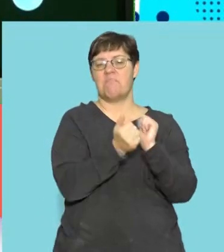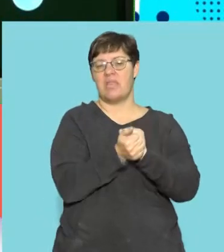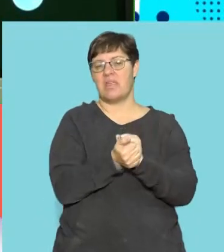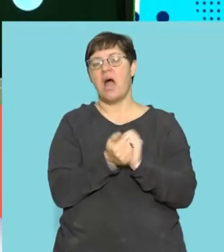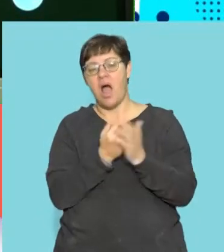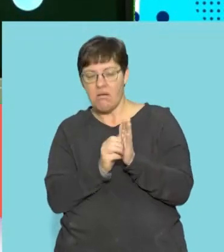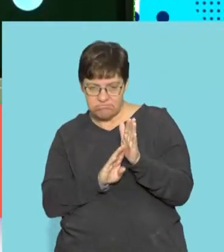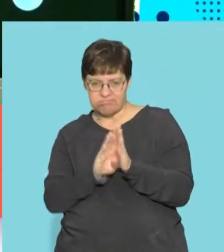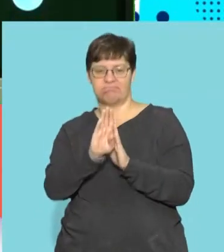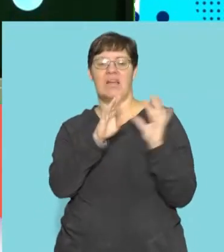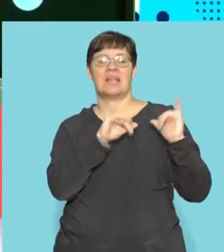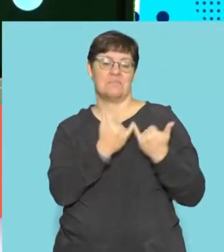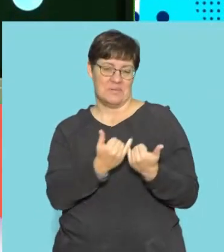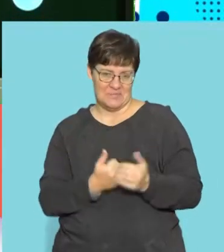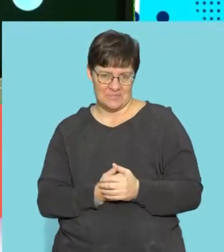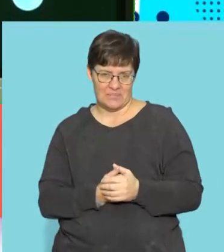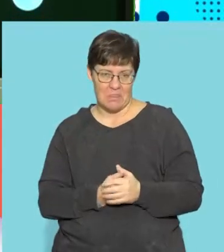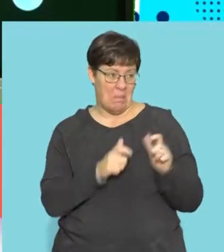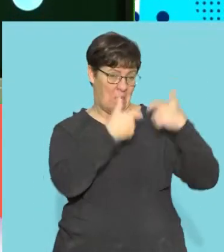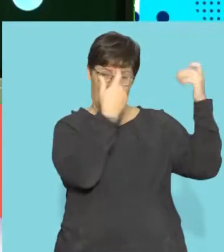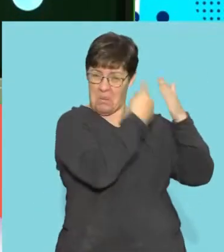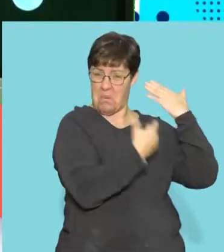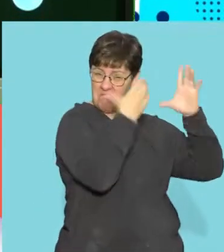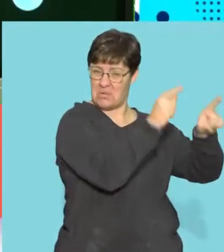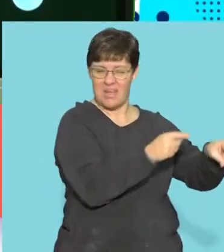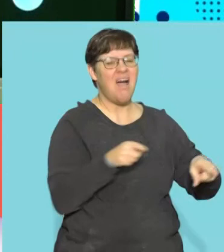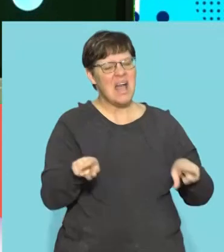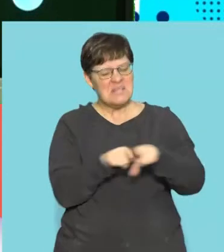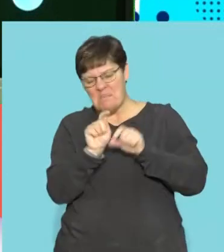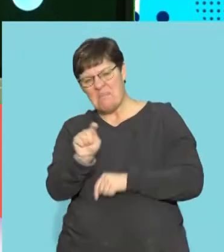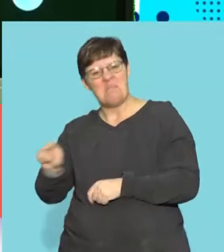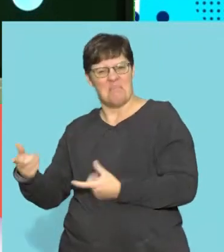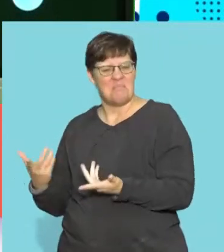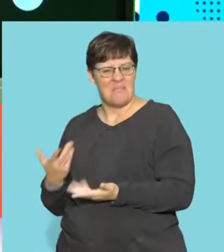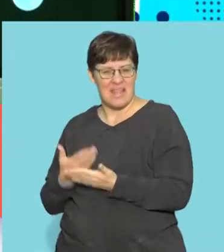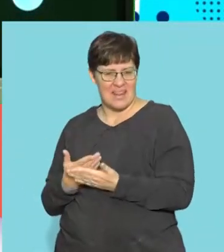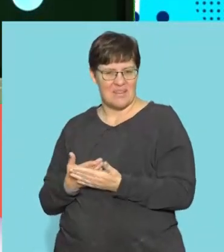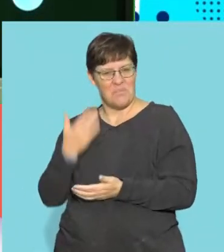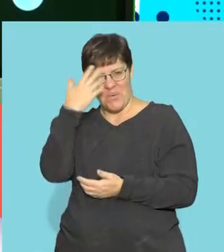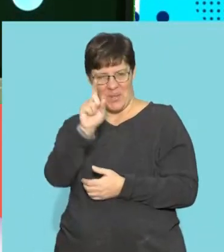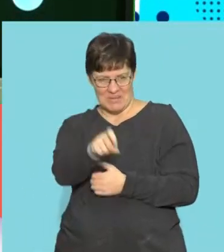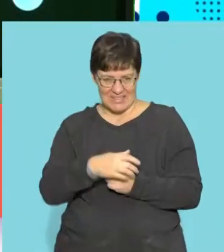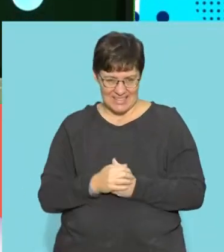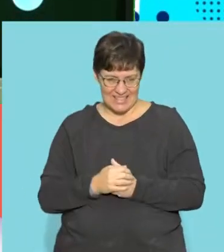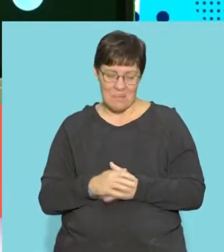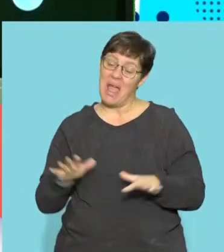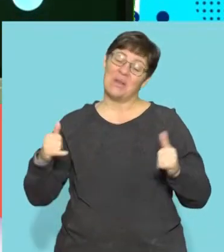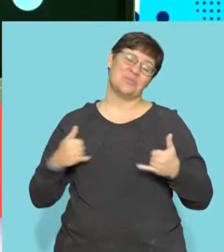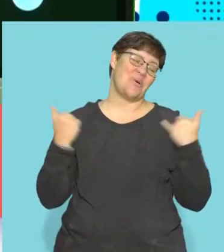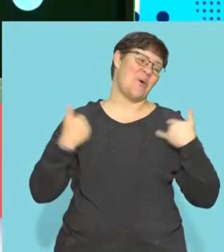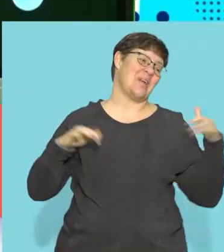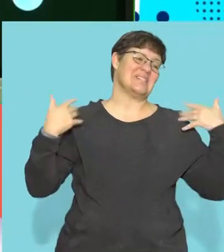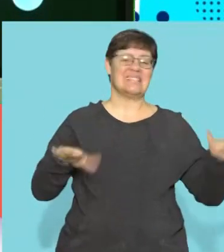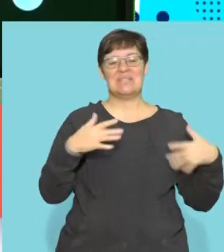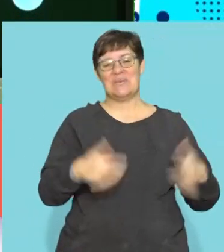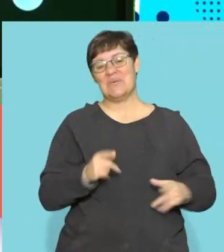use financial maths to boost your company. So it is not only about the big companies. So please just make sure you know that. Guys, I've